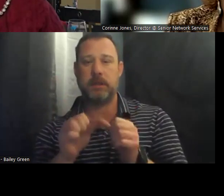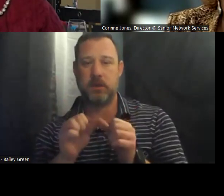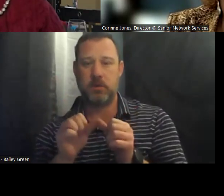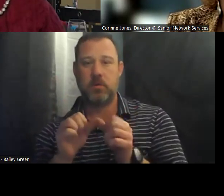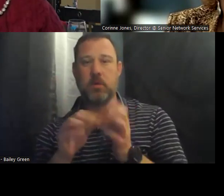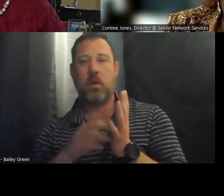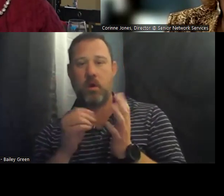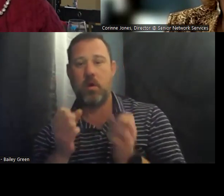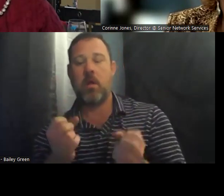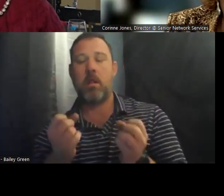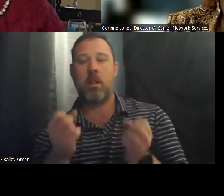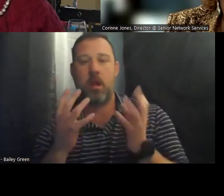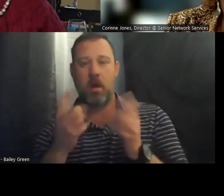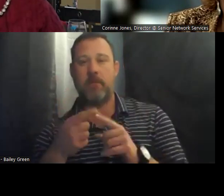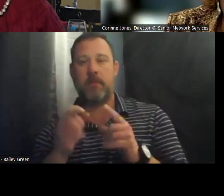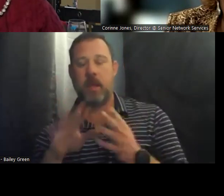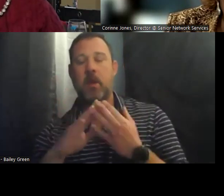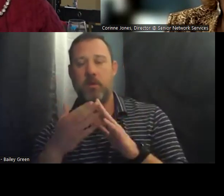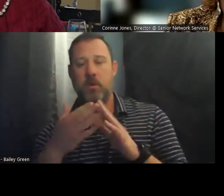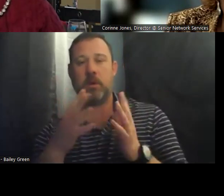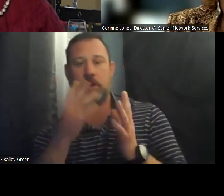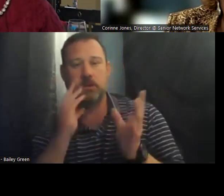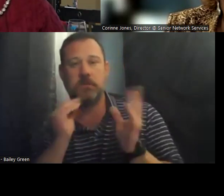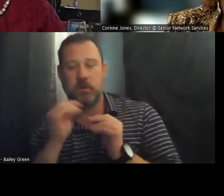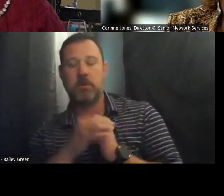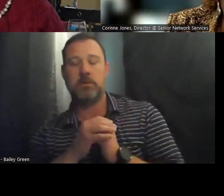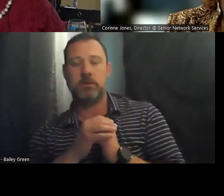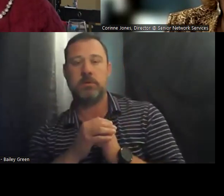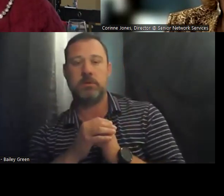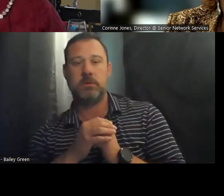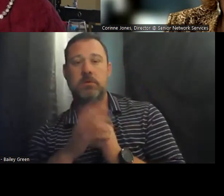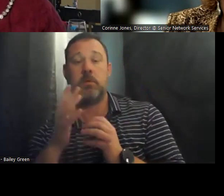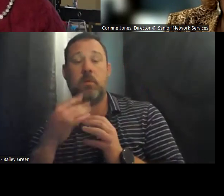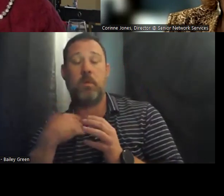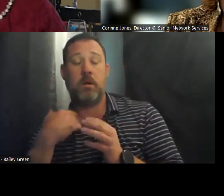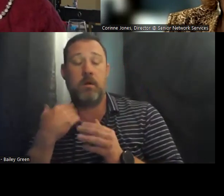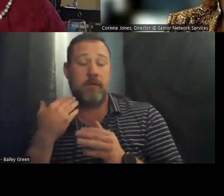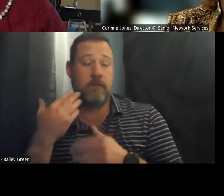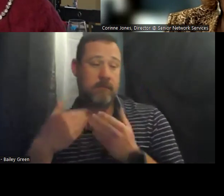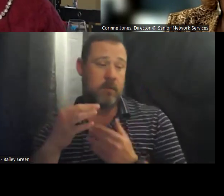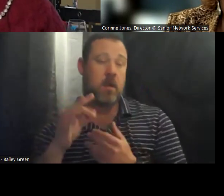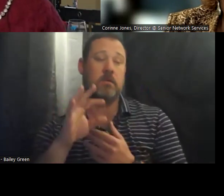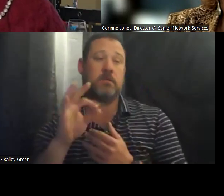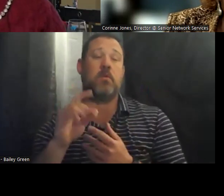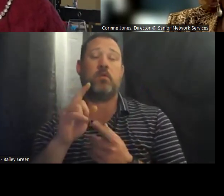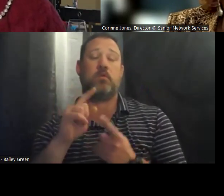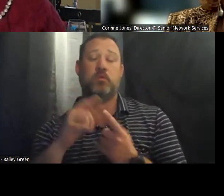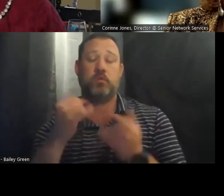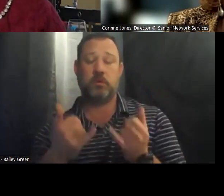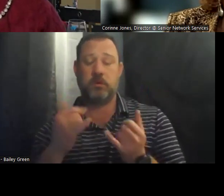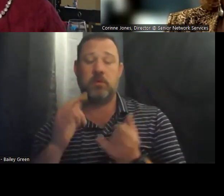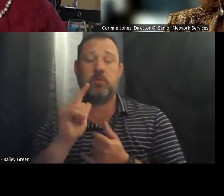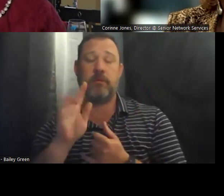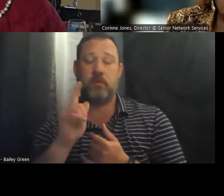learn a lot from that community experience. So if we fast forward now to current day,